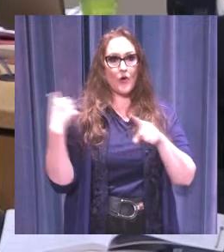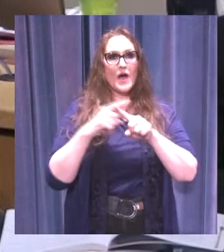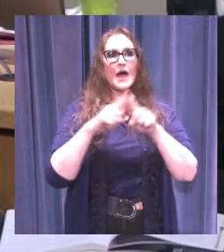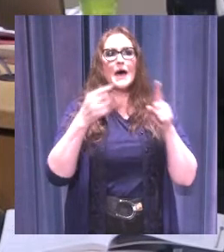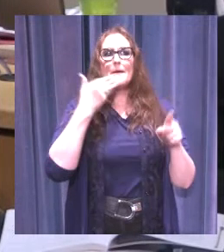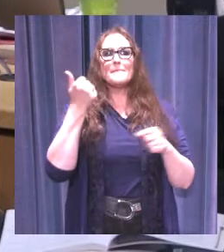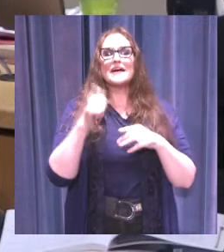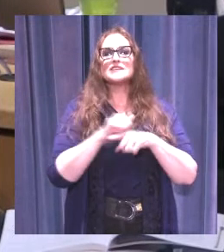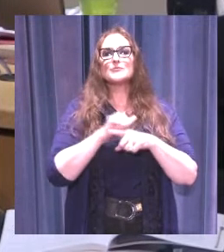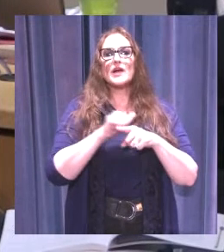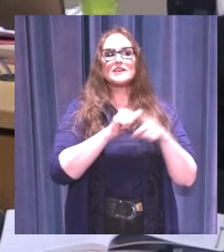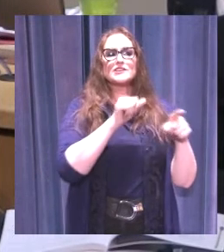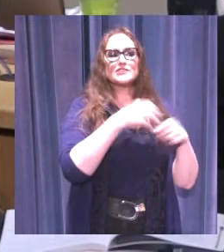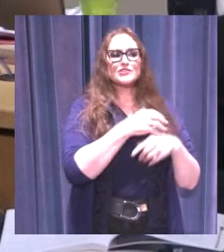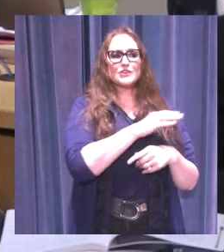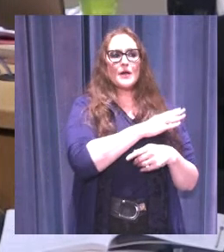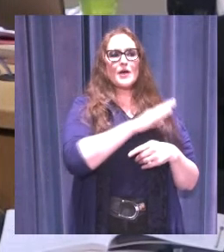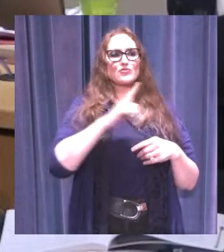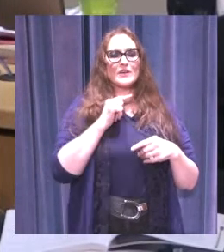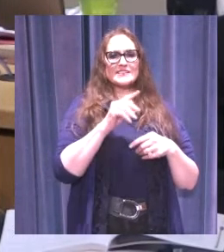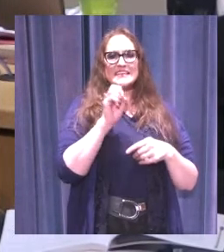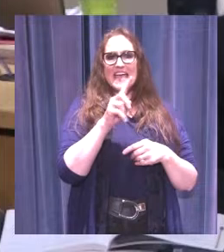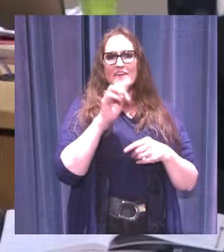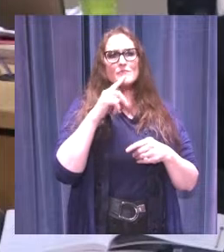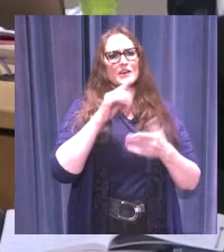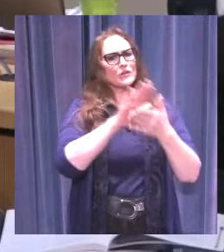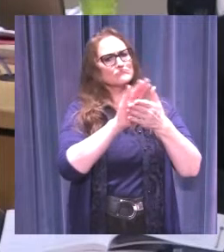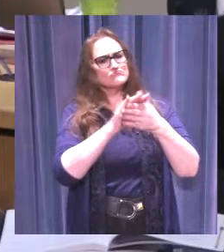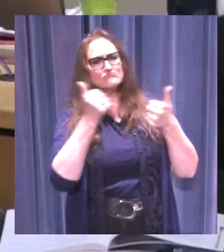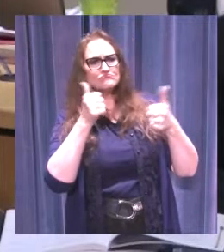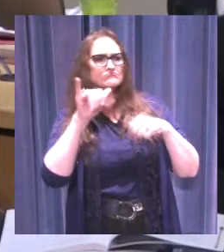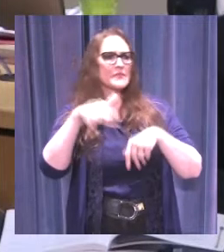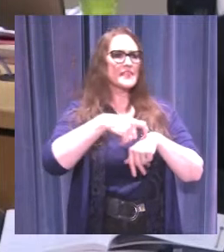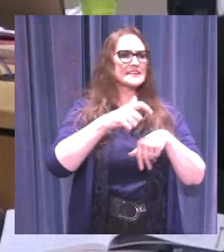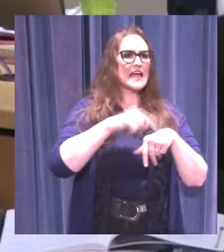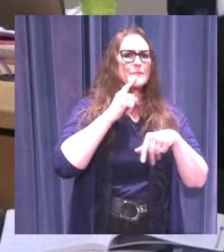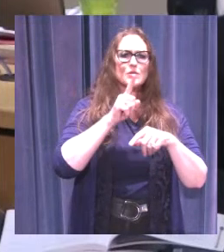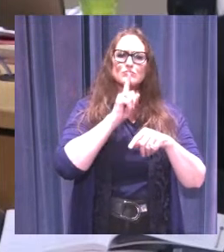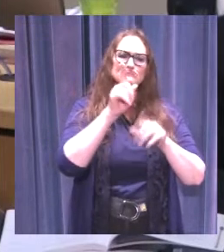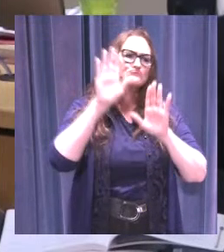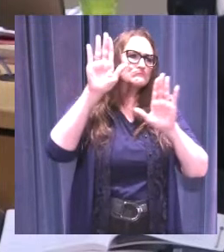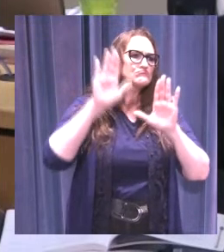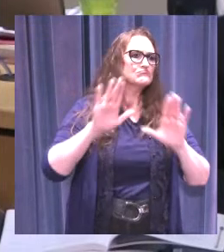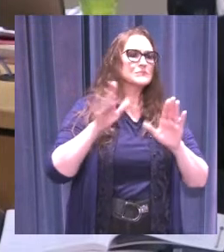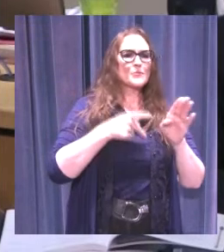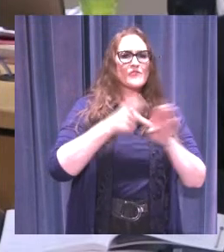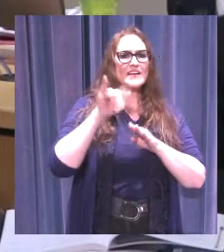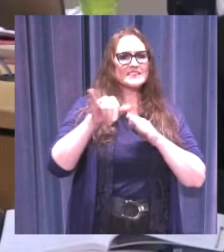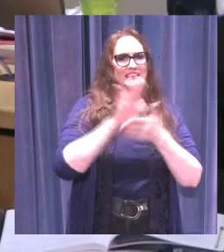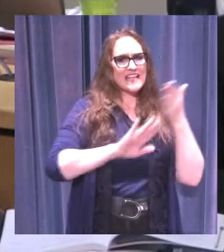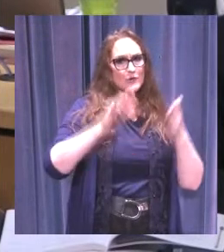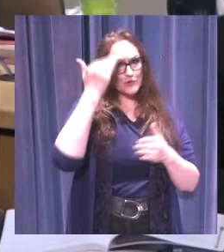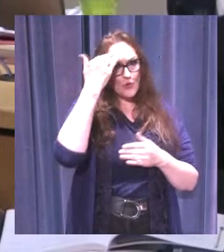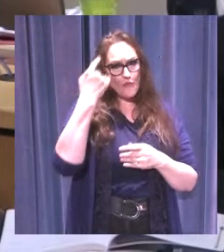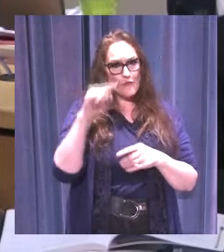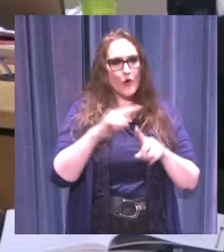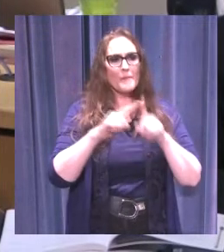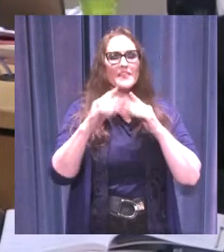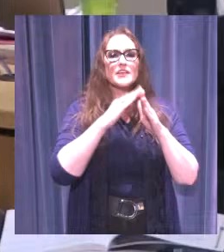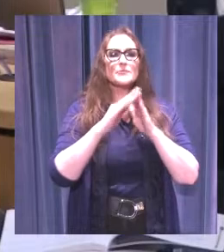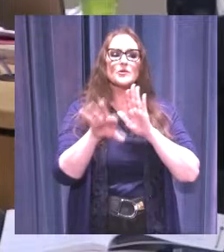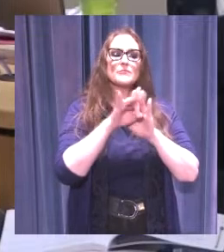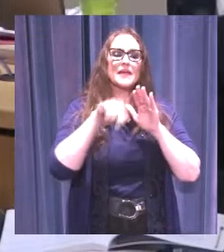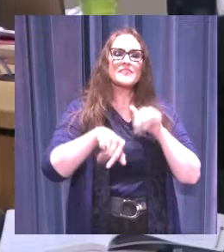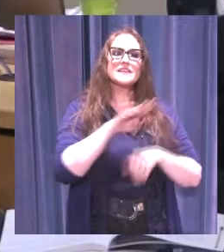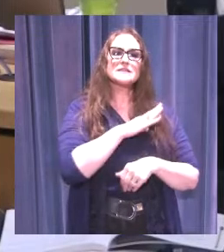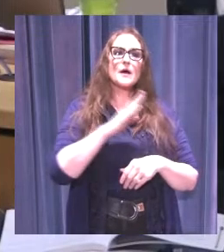practices that Trustee Everman openly praised at the time as the kind of supreme professionalism this college was known for. The community elected this